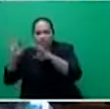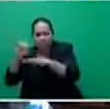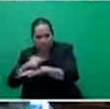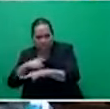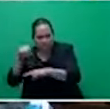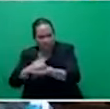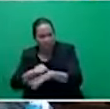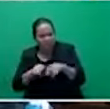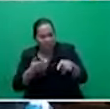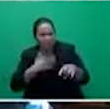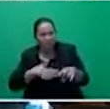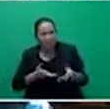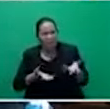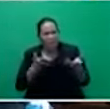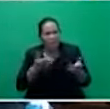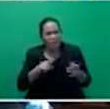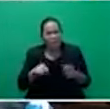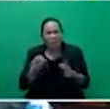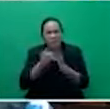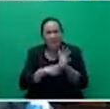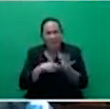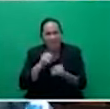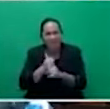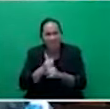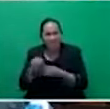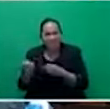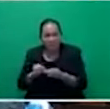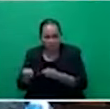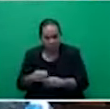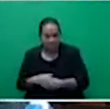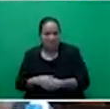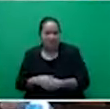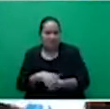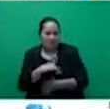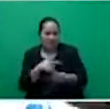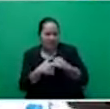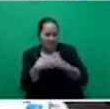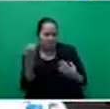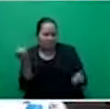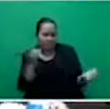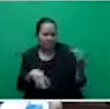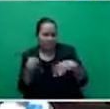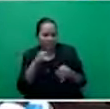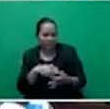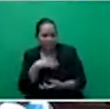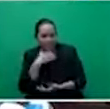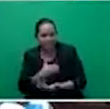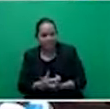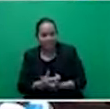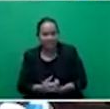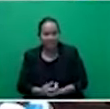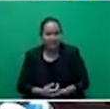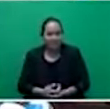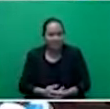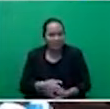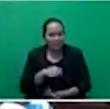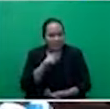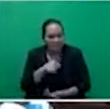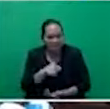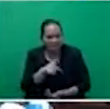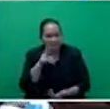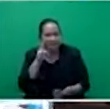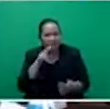Guinea. This is the level of opposition, Mr. Speaker, sir, we have in terms of the contribution. A true reflection of the shallow depth of Sudalpa's vision